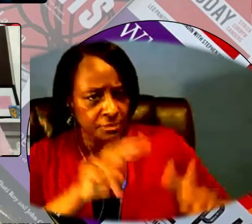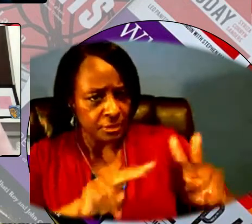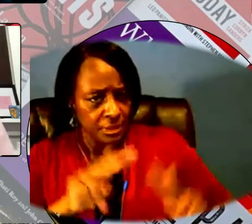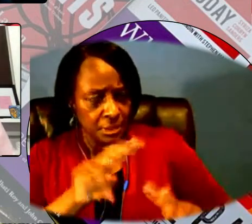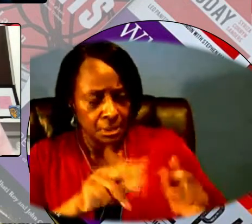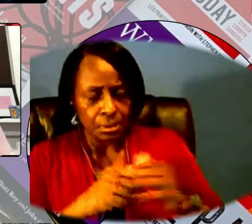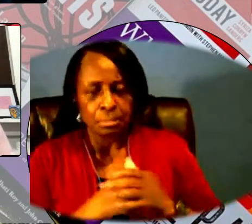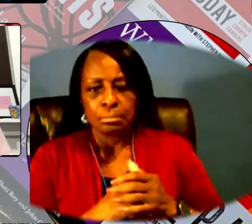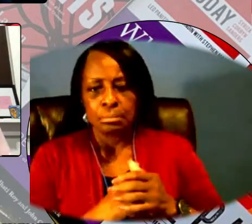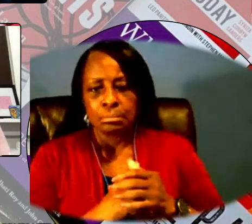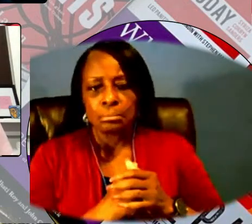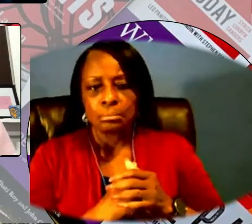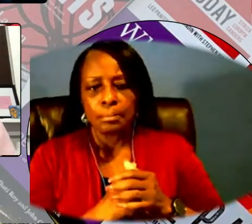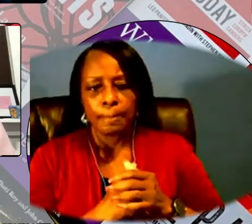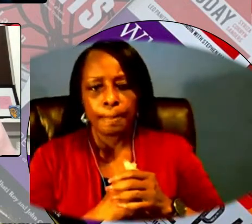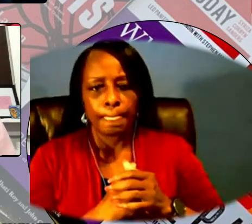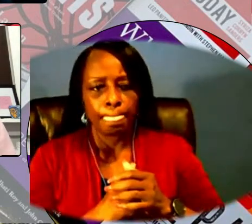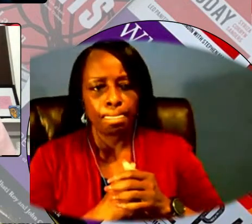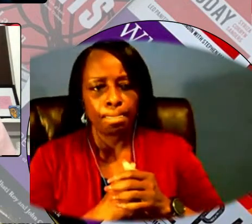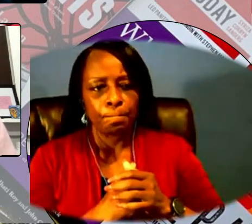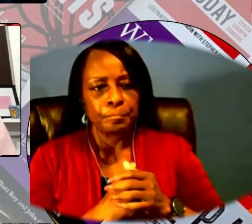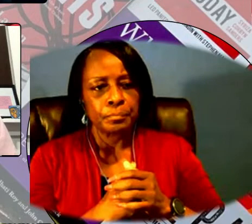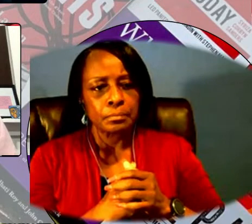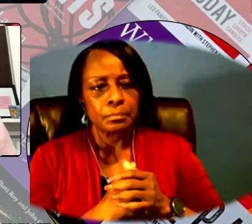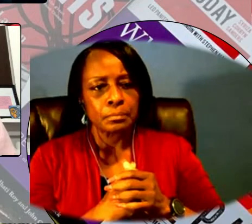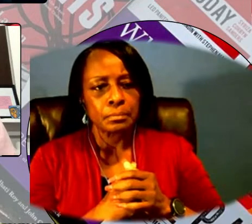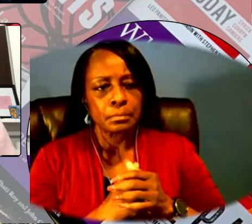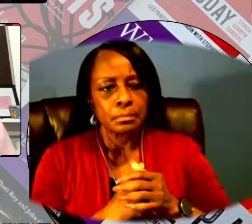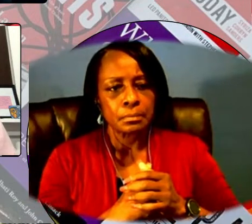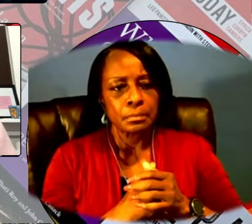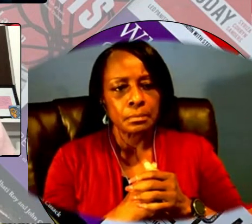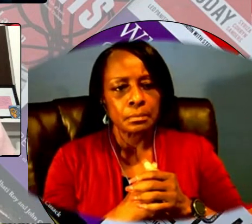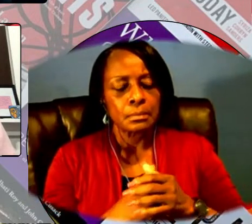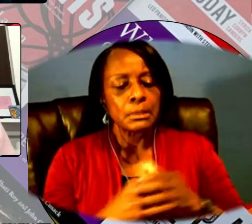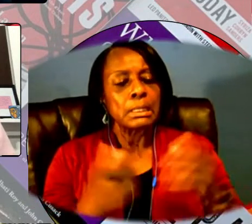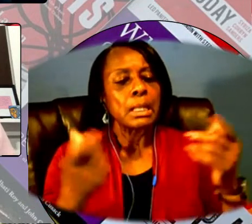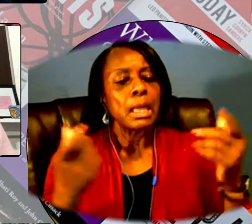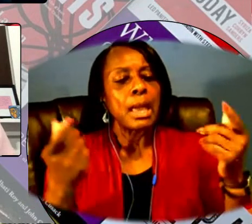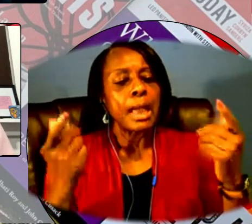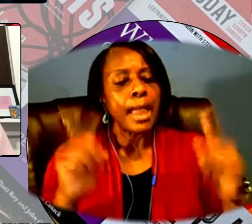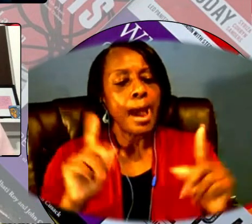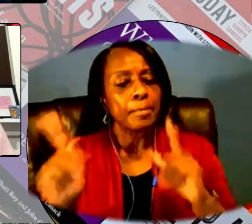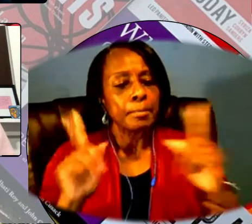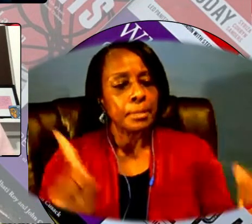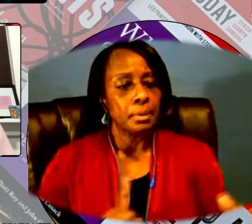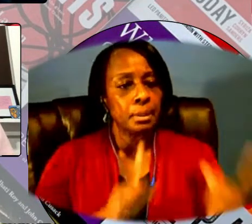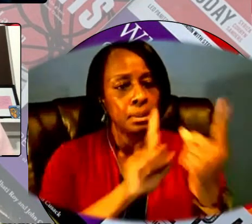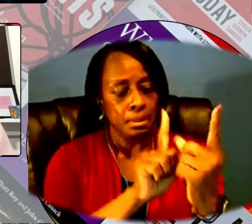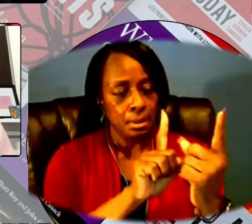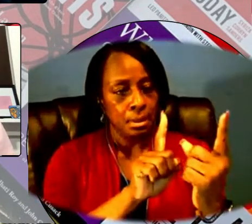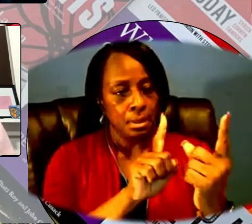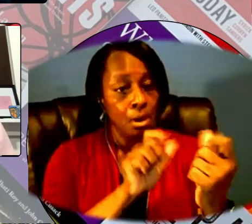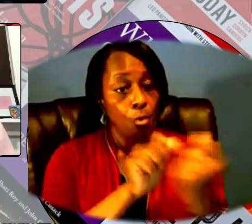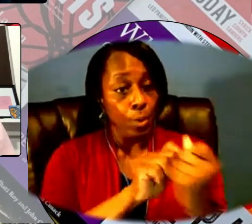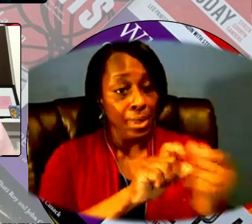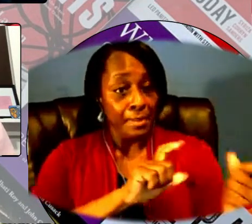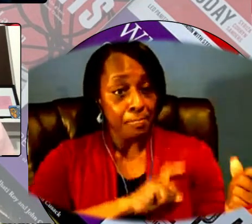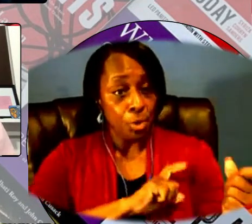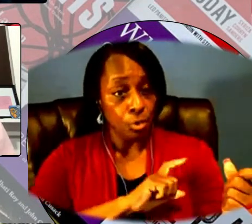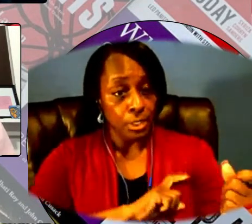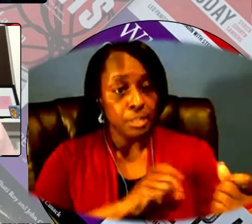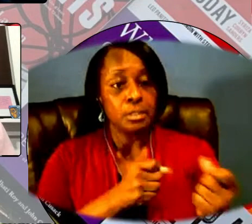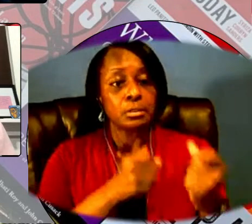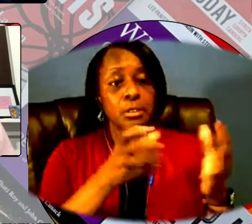without, every time, any point of contact with a police officer can lead to a